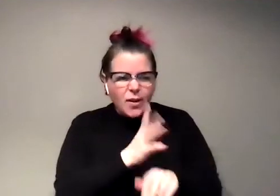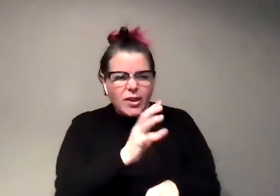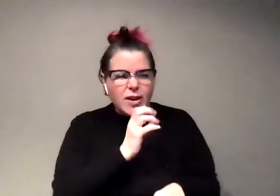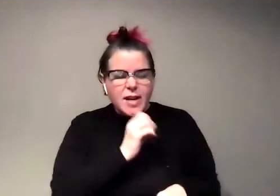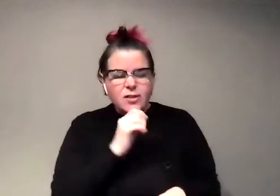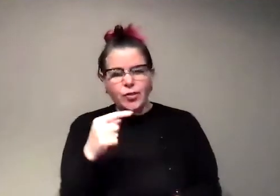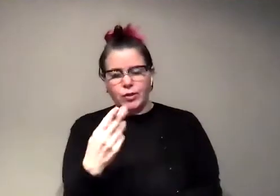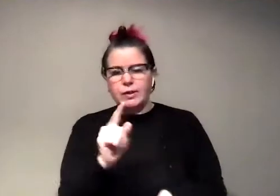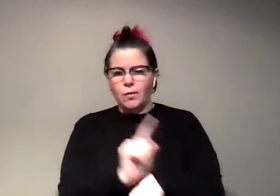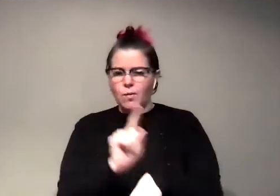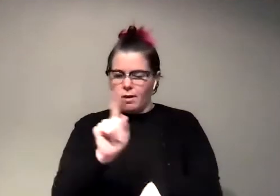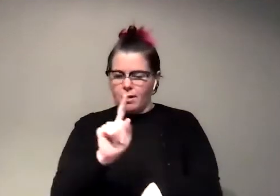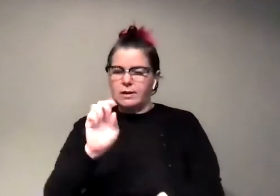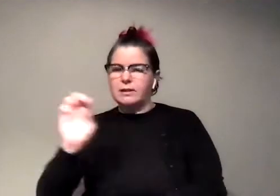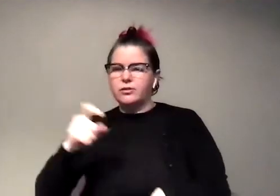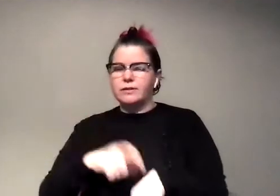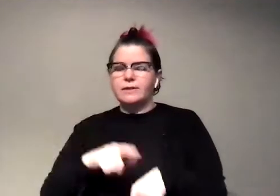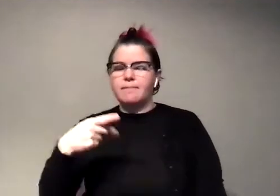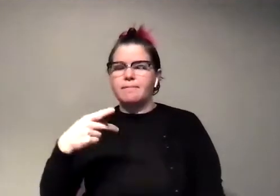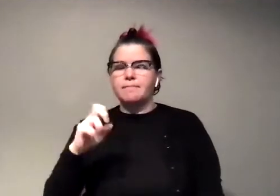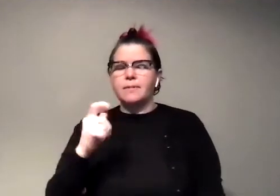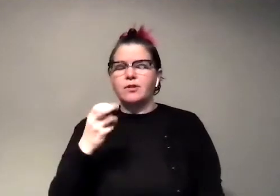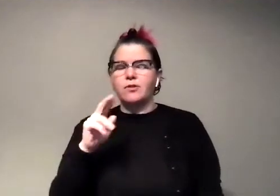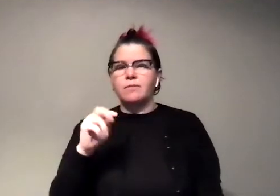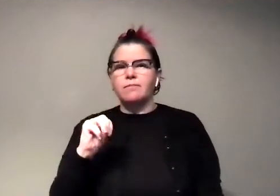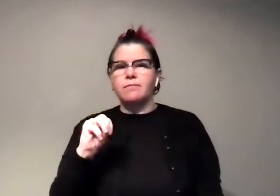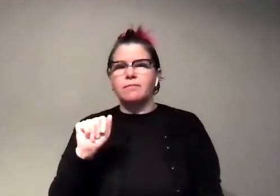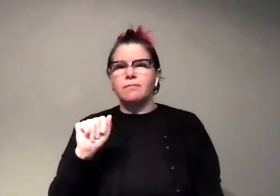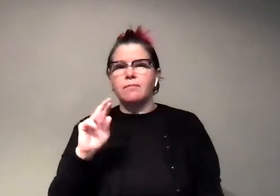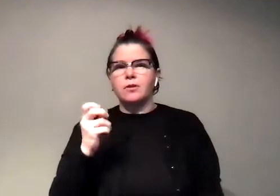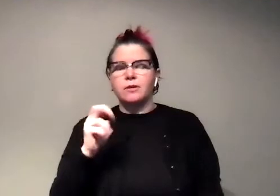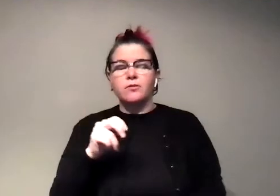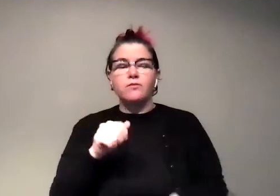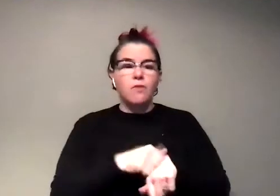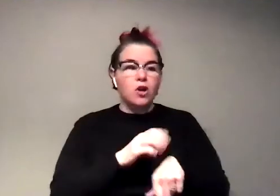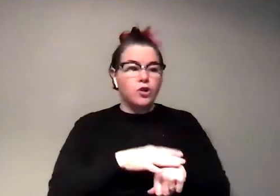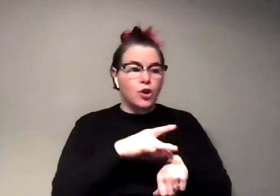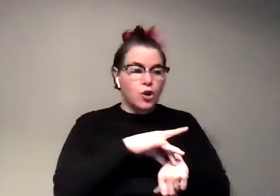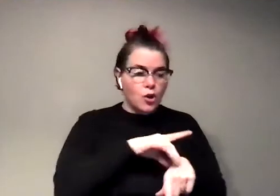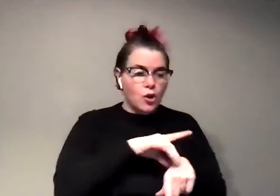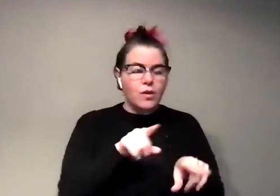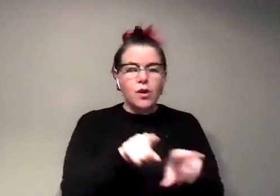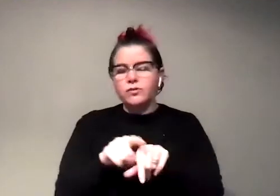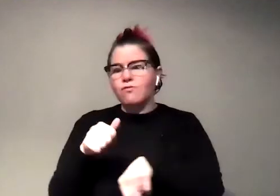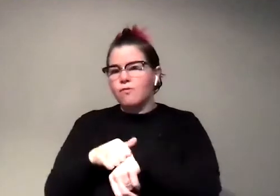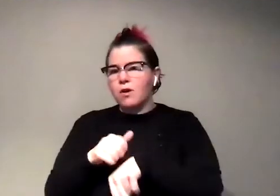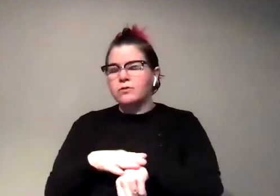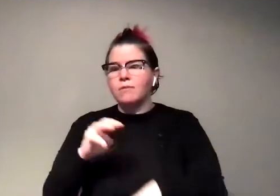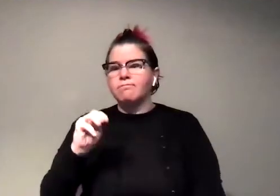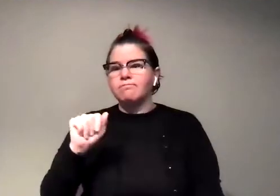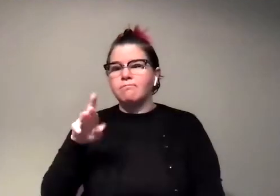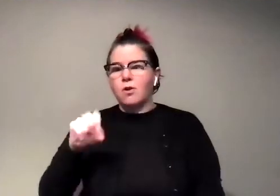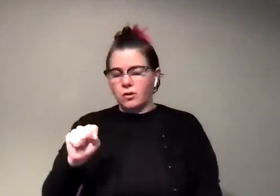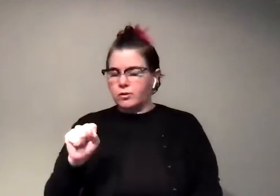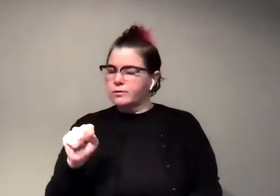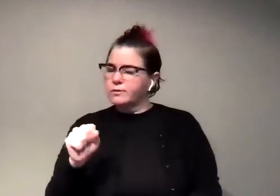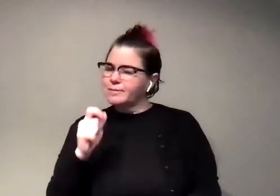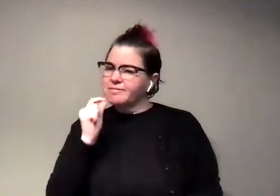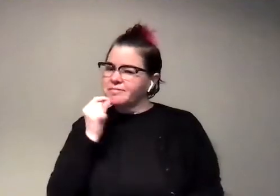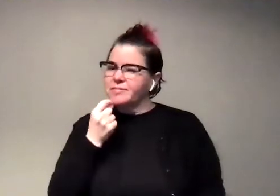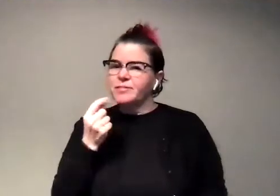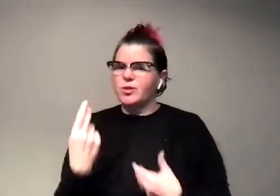1 p.m. with Peter Martin. We'll be looking at rocks on Earth and rocks on Mars, which should be super cool. So join us for